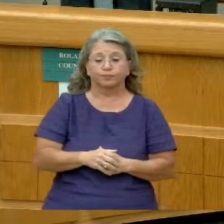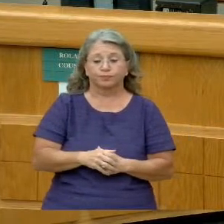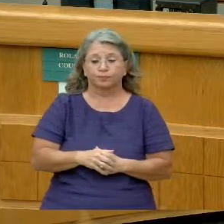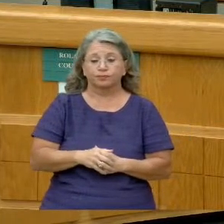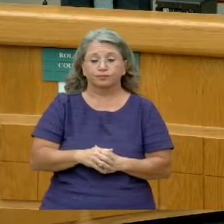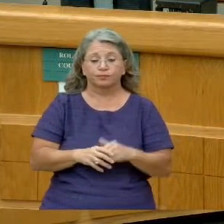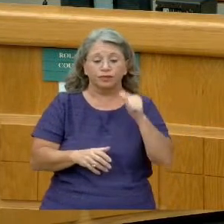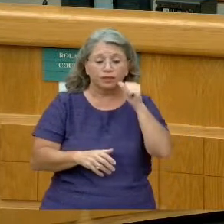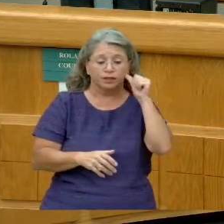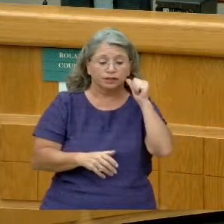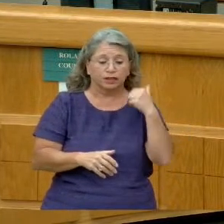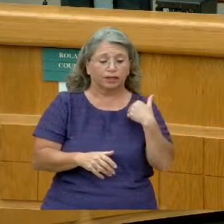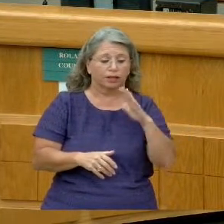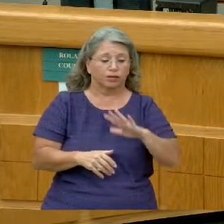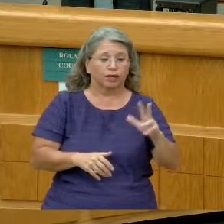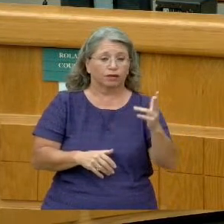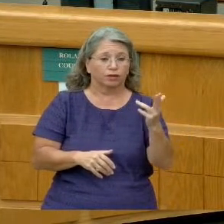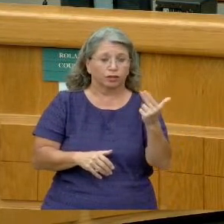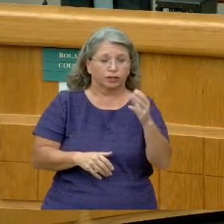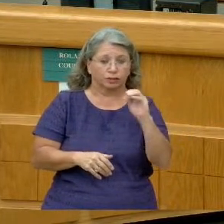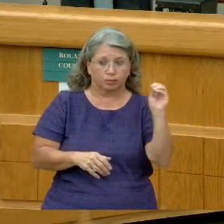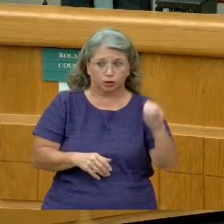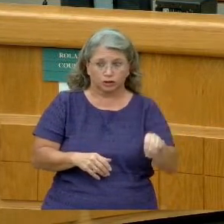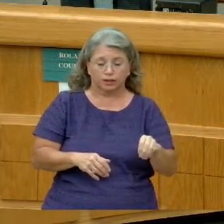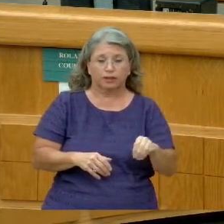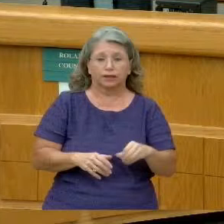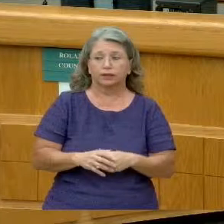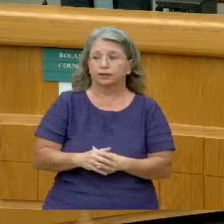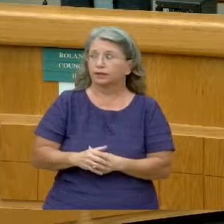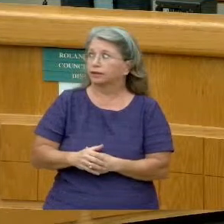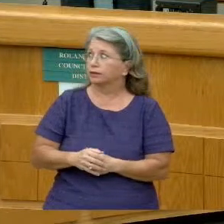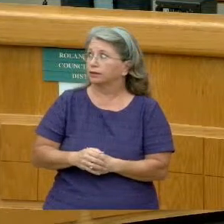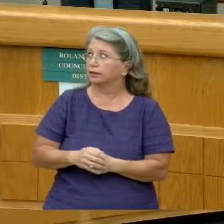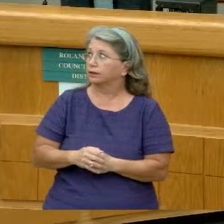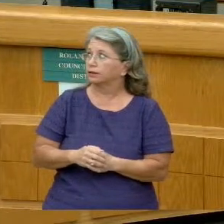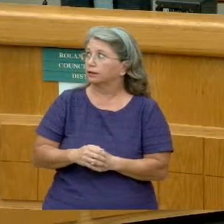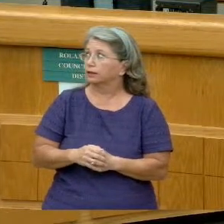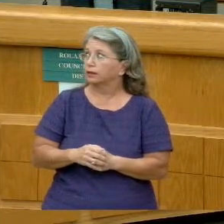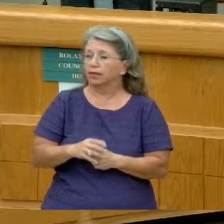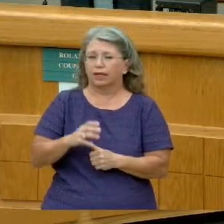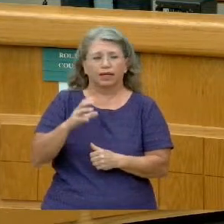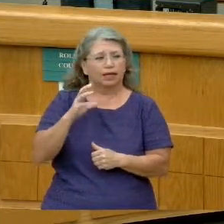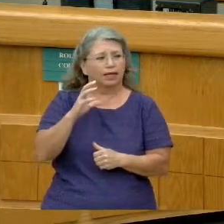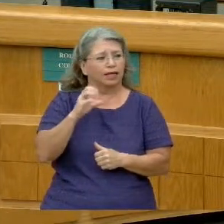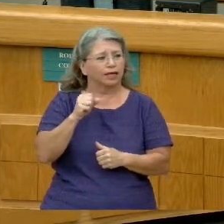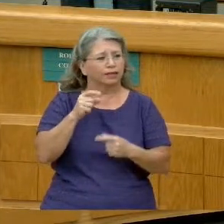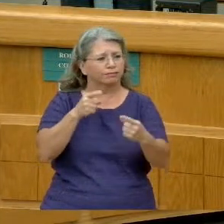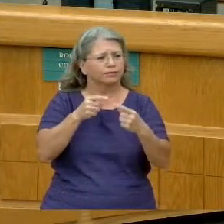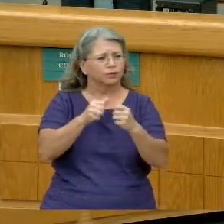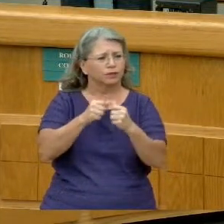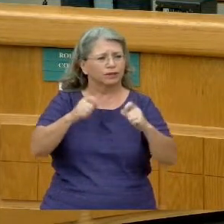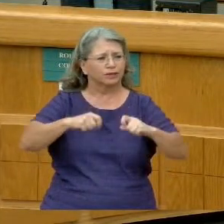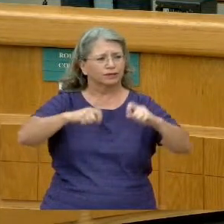about 13%. That orange slice was 13%. I guess it's not up yet.